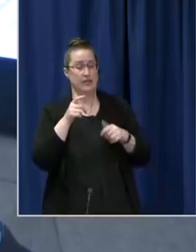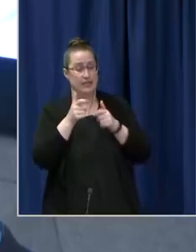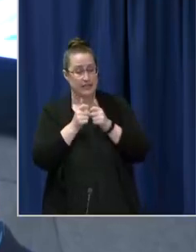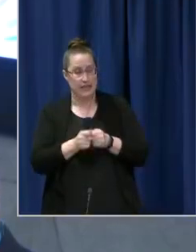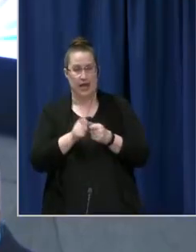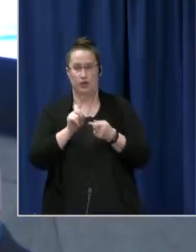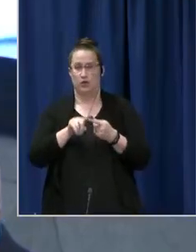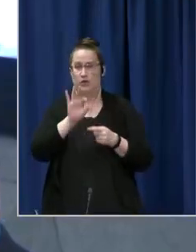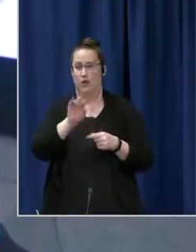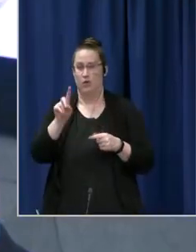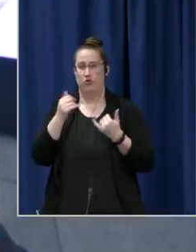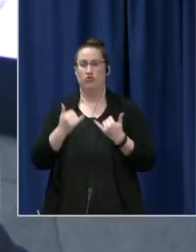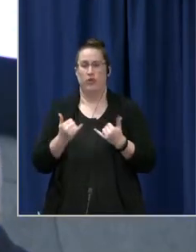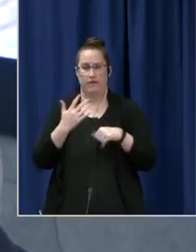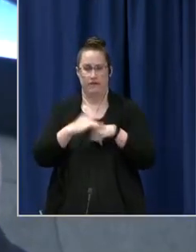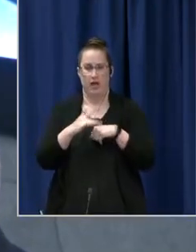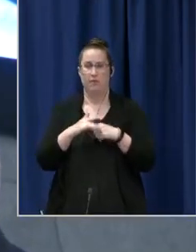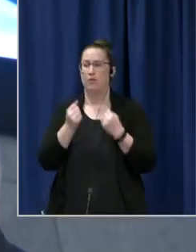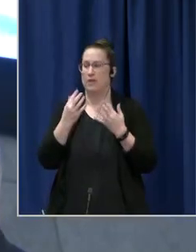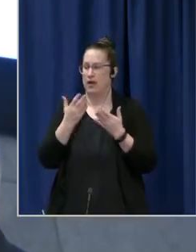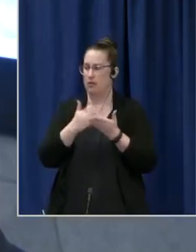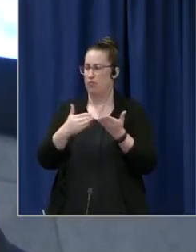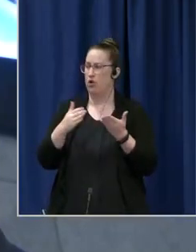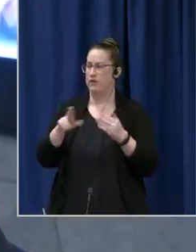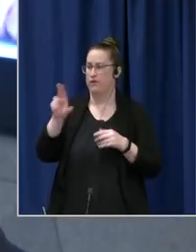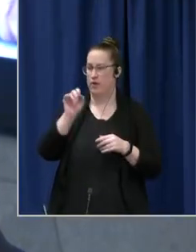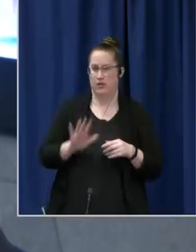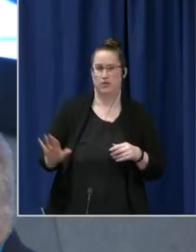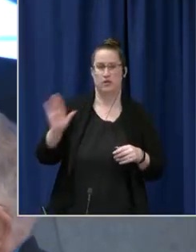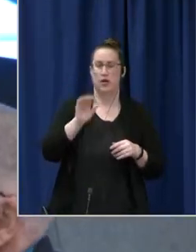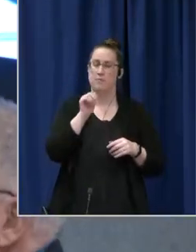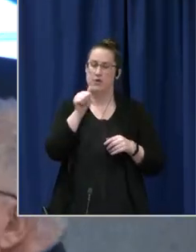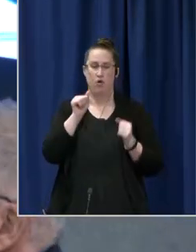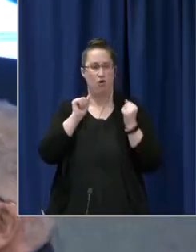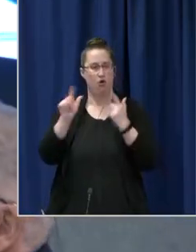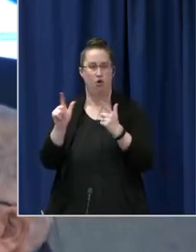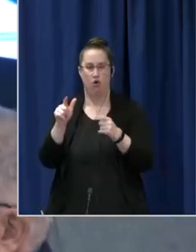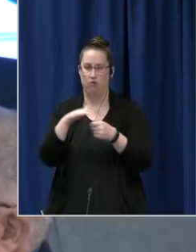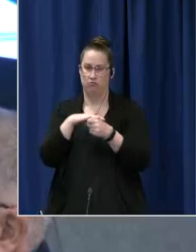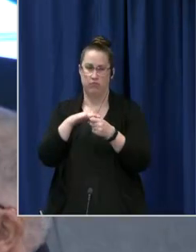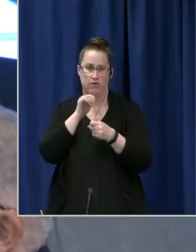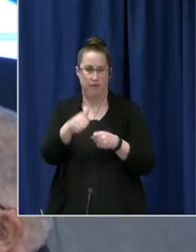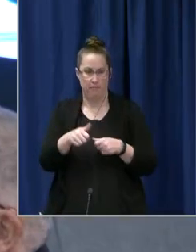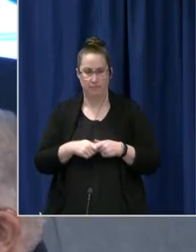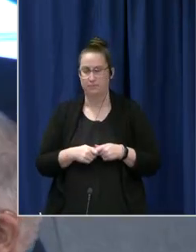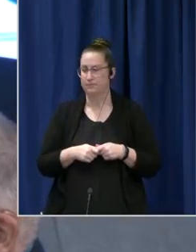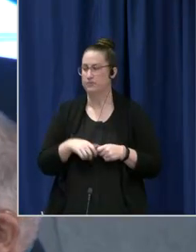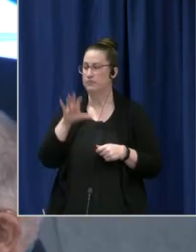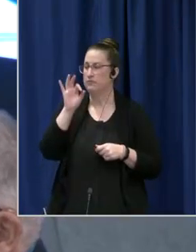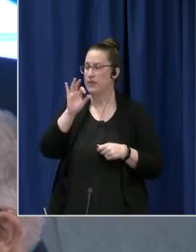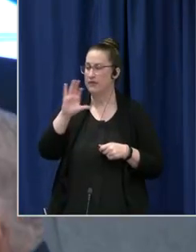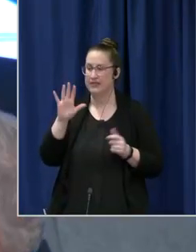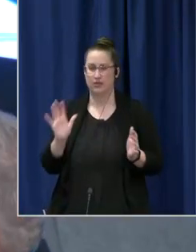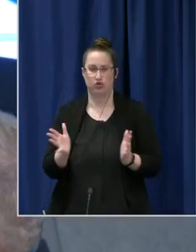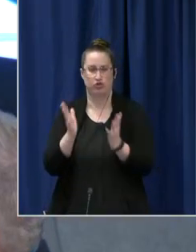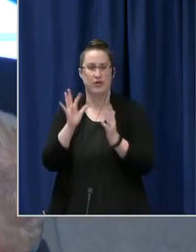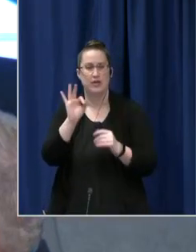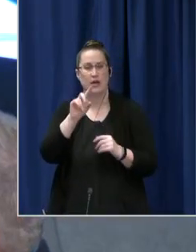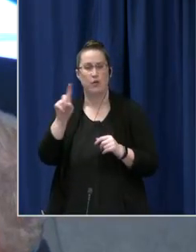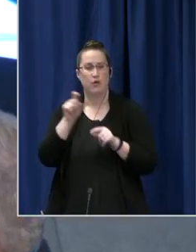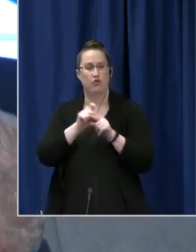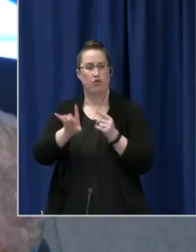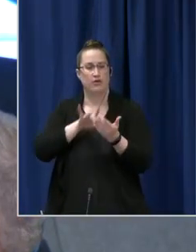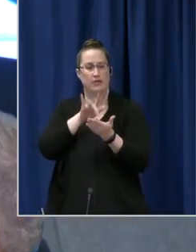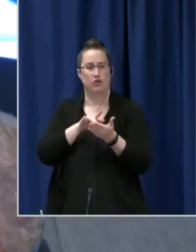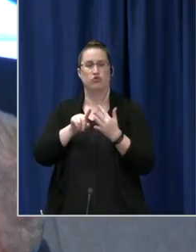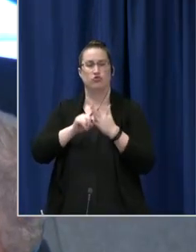is currently available in many parts of the United States, but it's not available in all locations. The FCC encourages 911 call centers